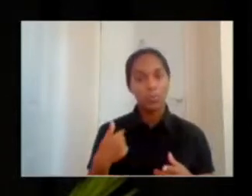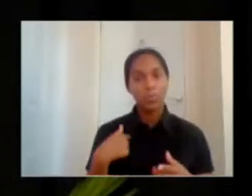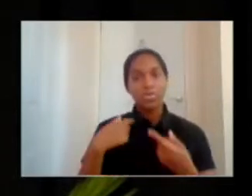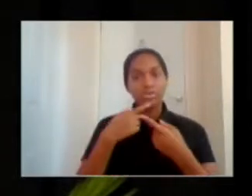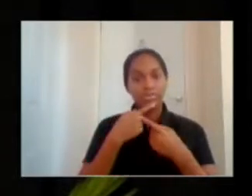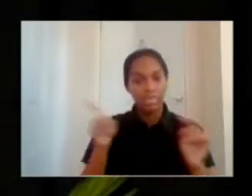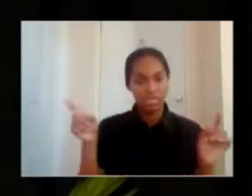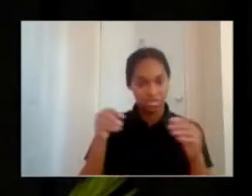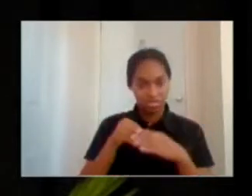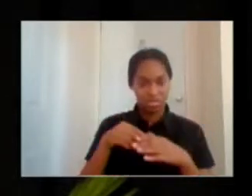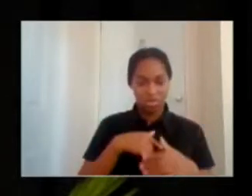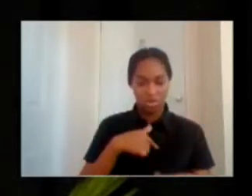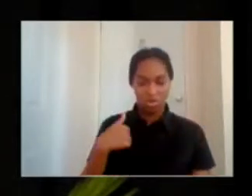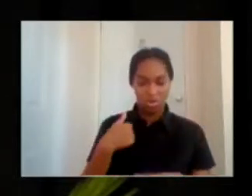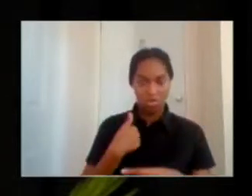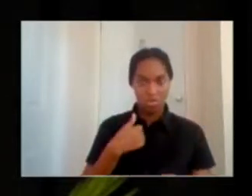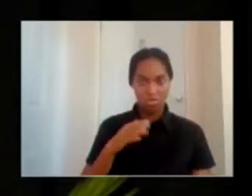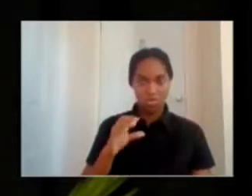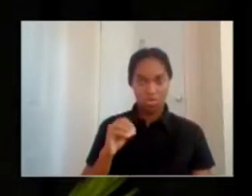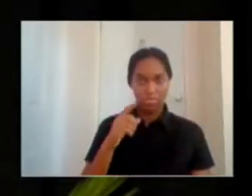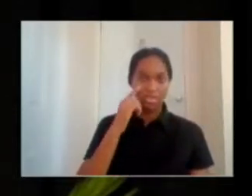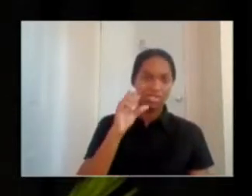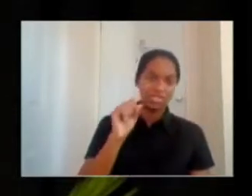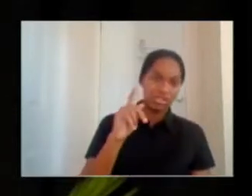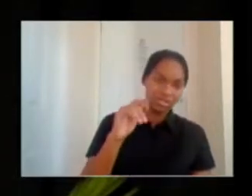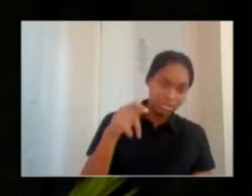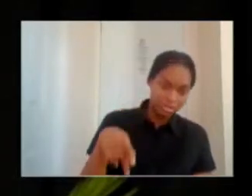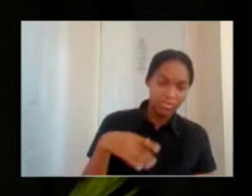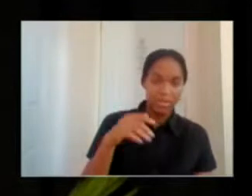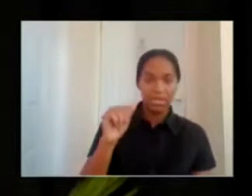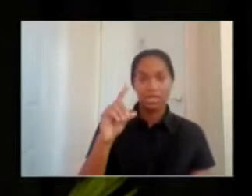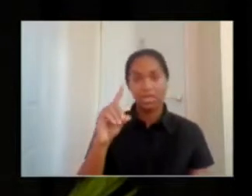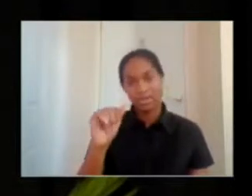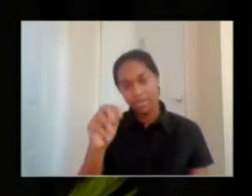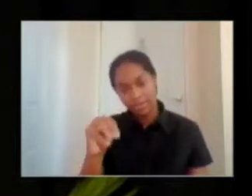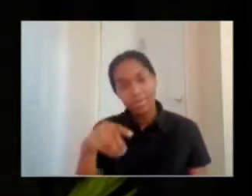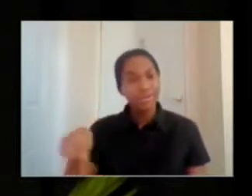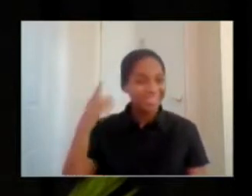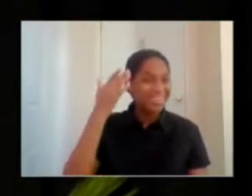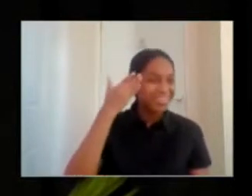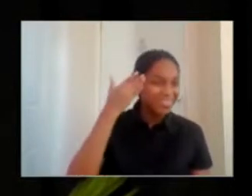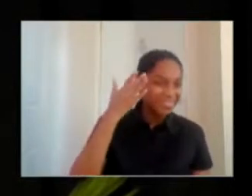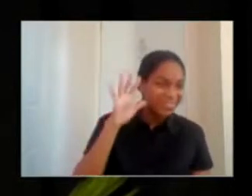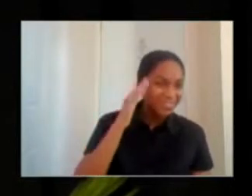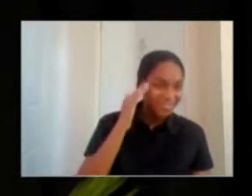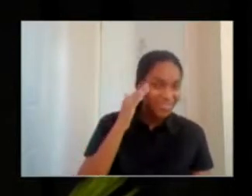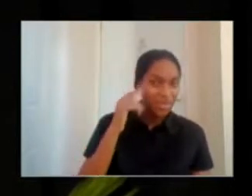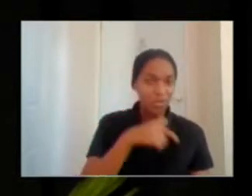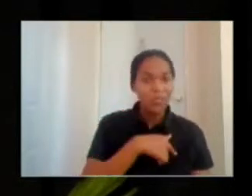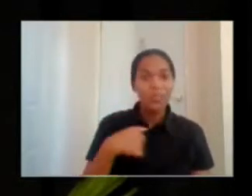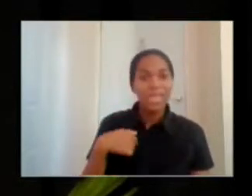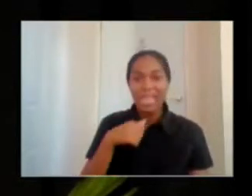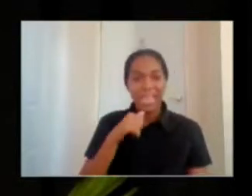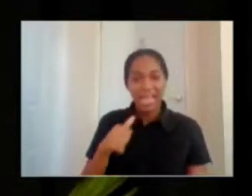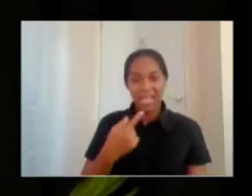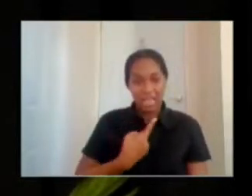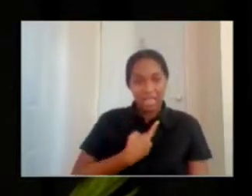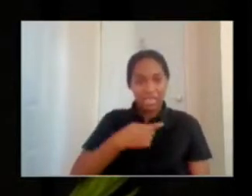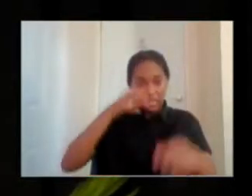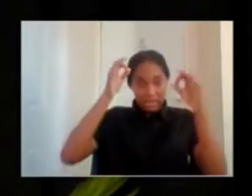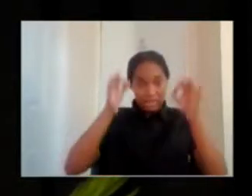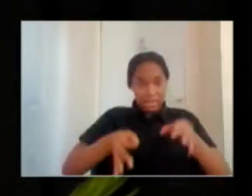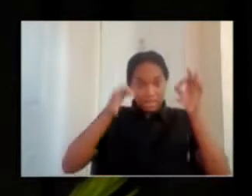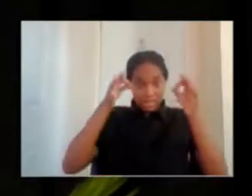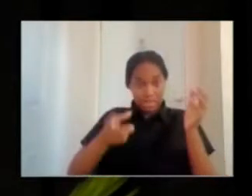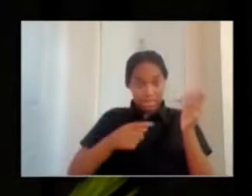own company, because Skip and Young and Adam know this, you know, we aren't the ones who are making decisions about the product